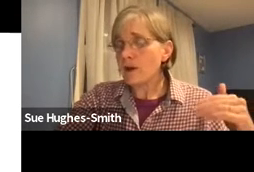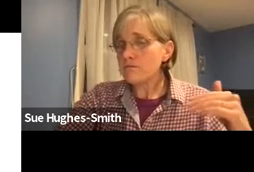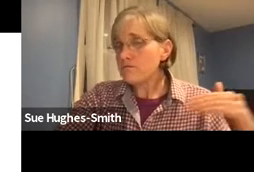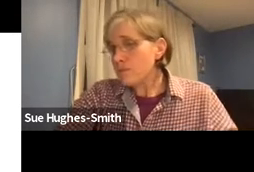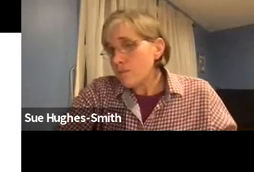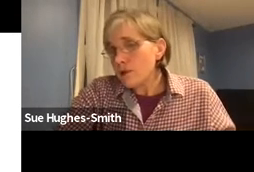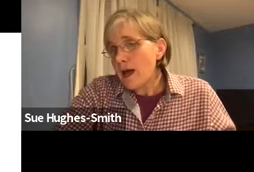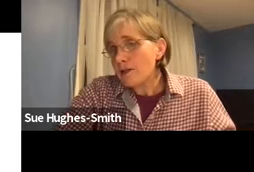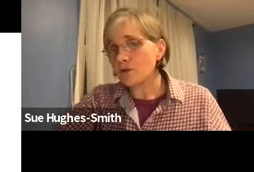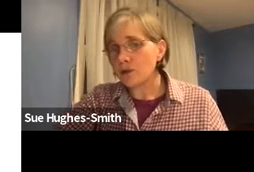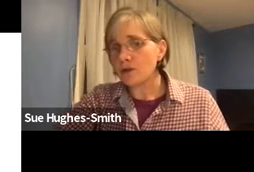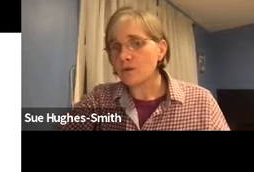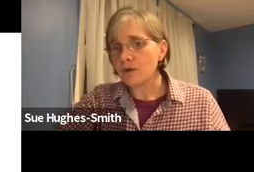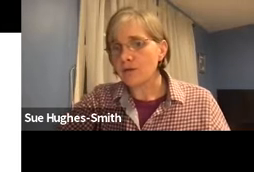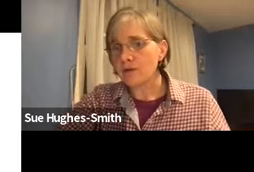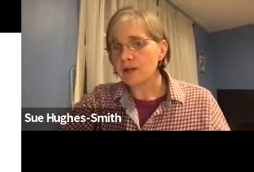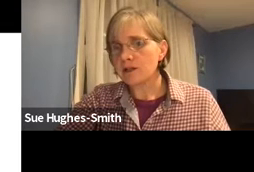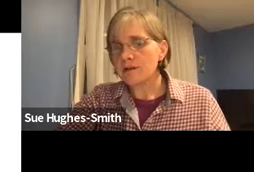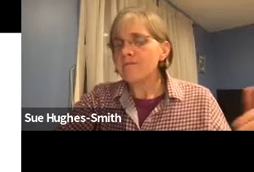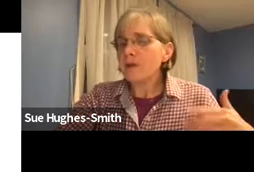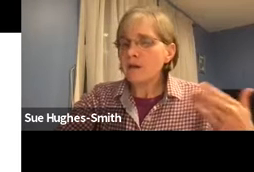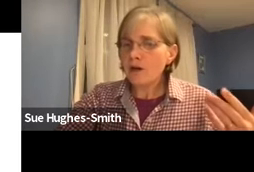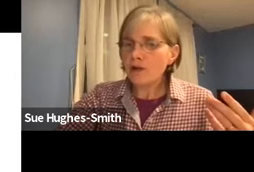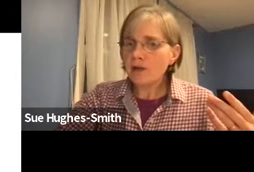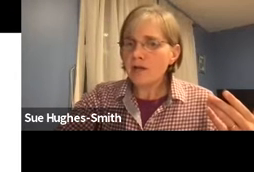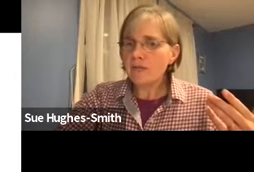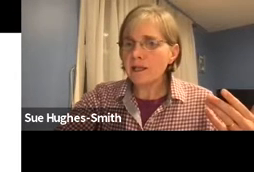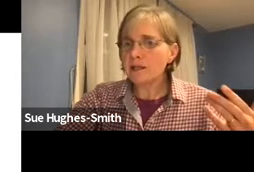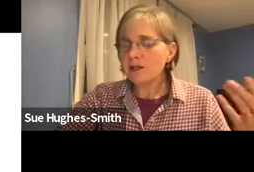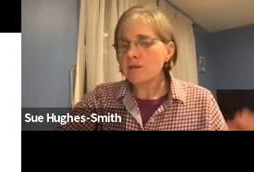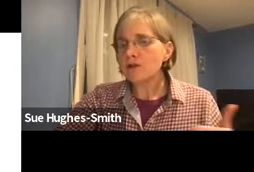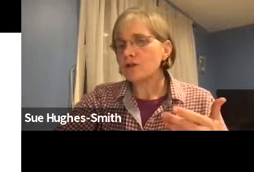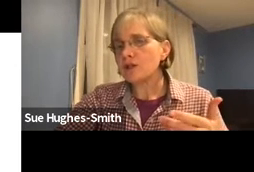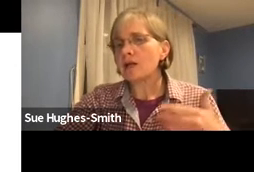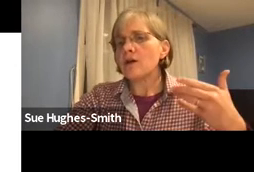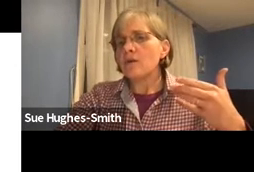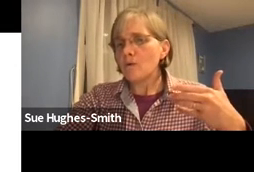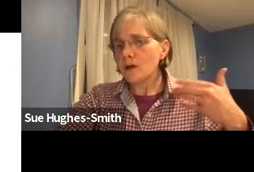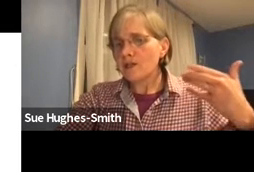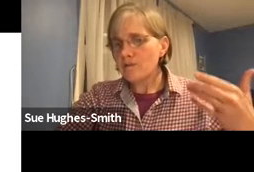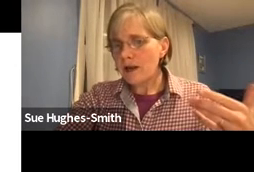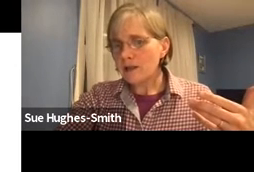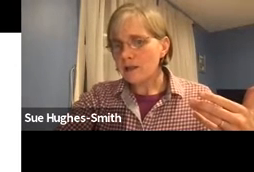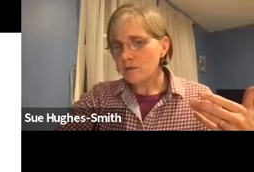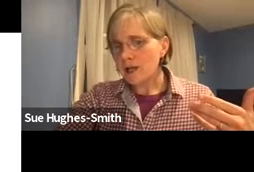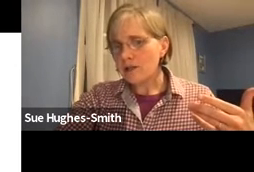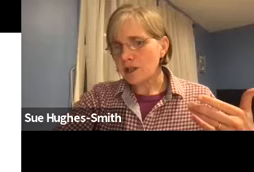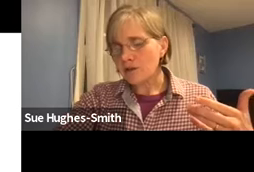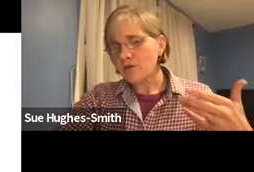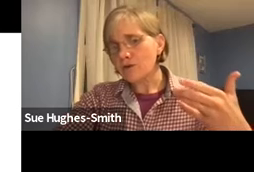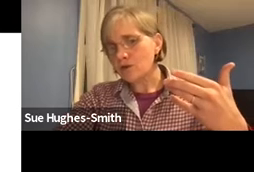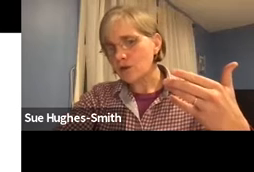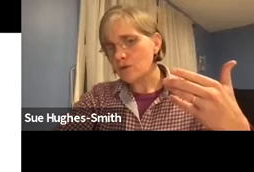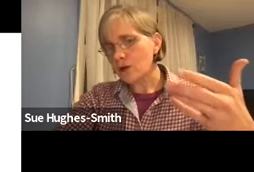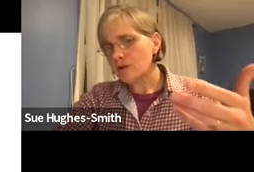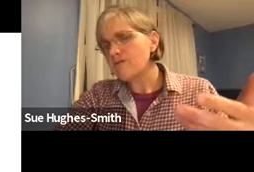better than the last 2 years worth of rates? And there you're kind of making an assumption. You're saying, well, we're expecting that the rates in